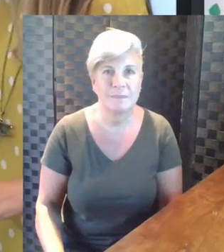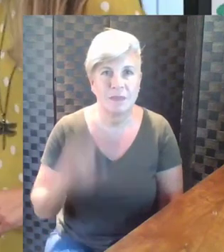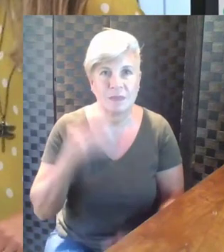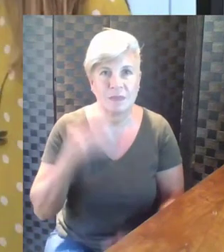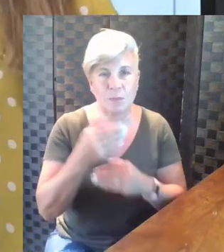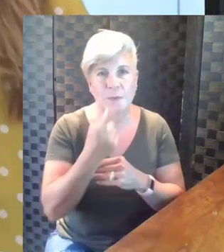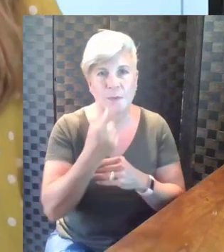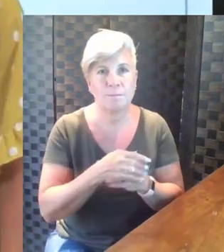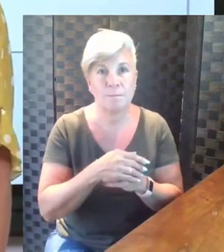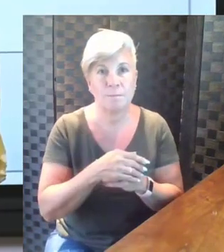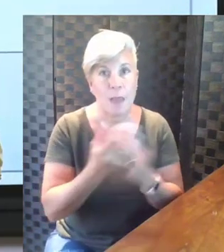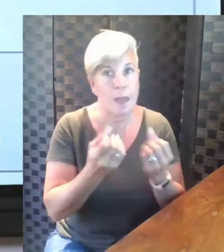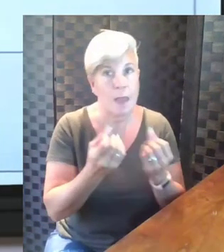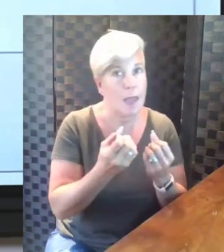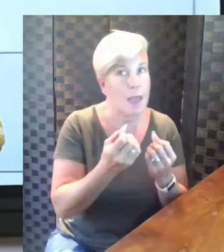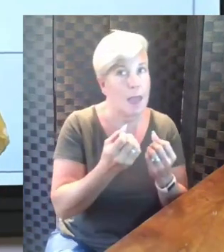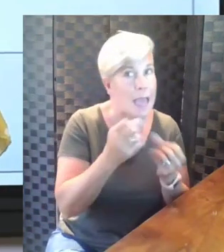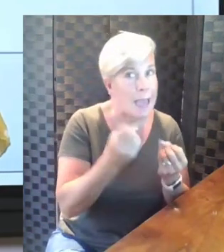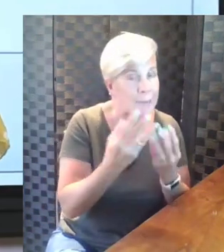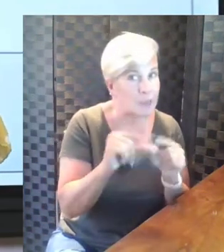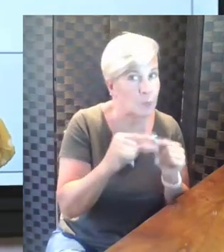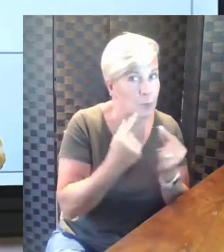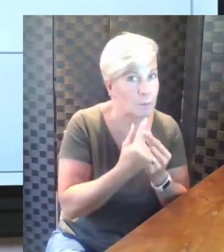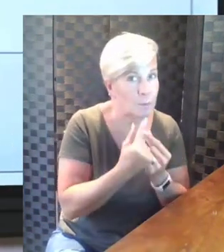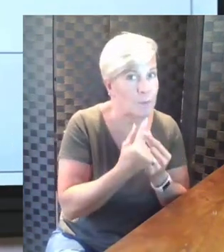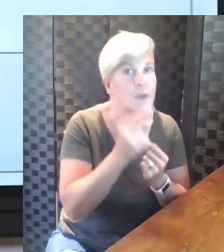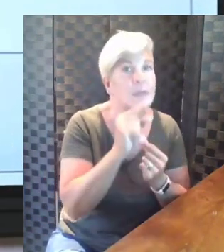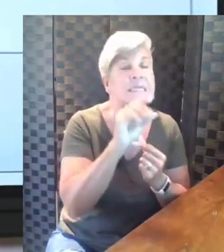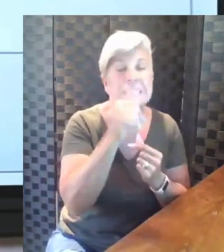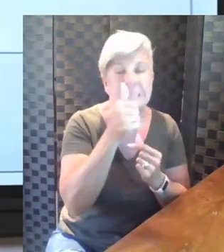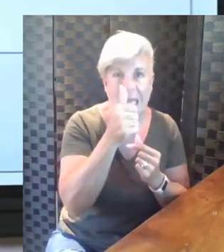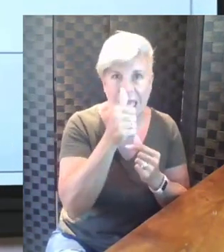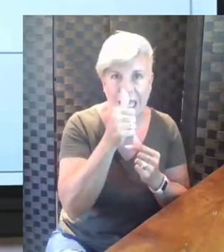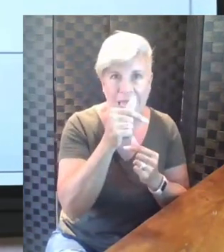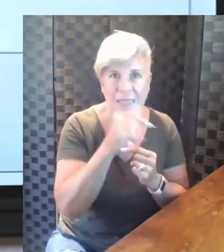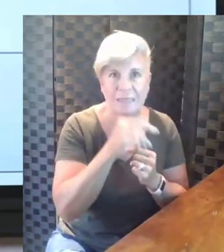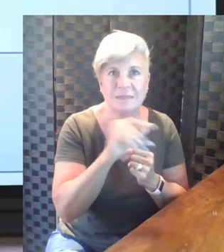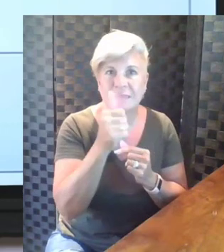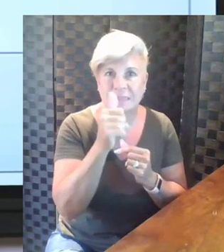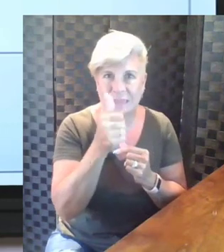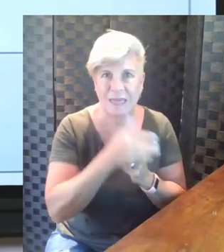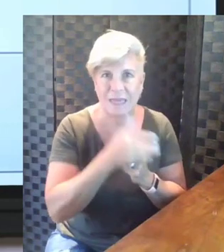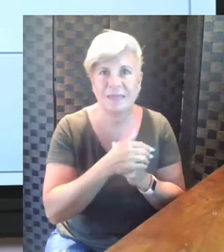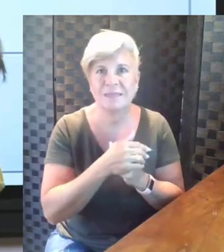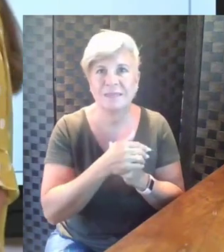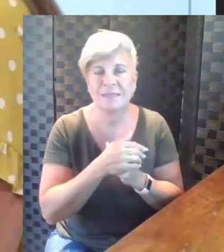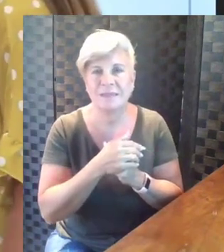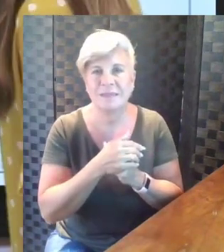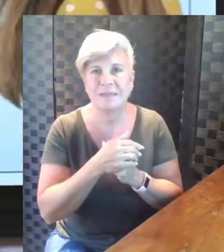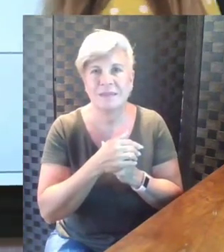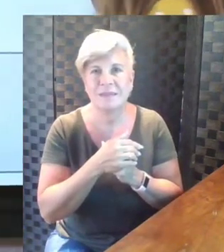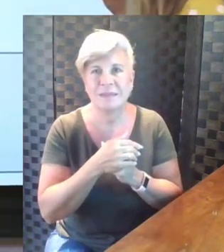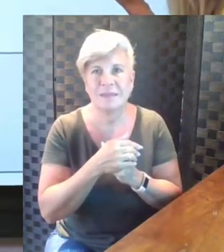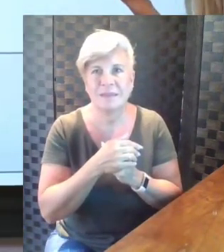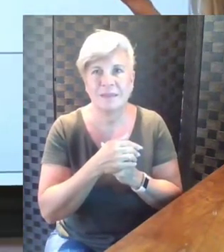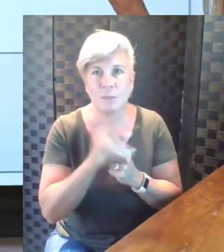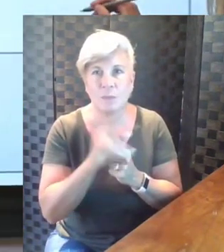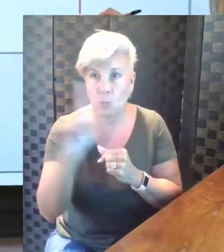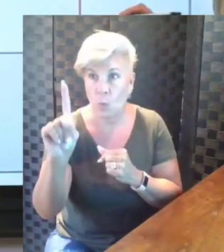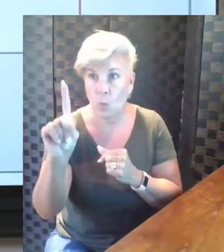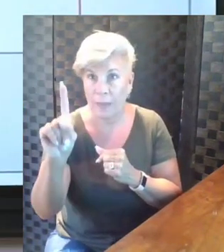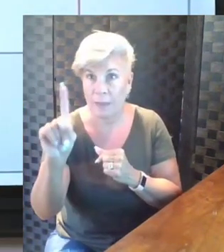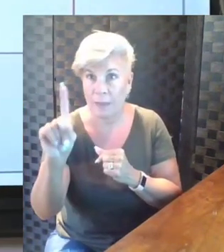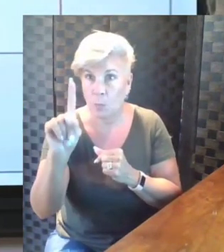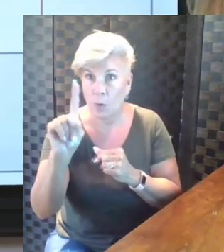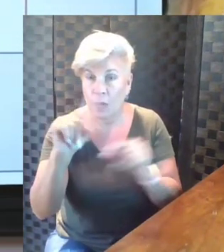Let's look at this one. A group of 10, very good. Whoops, 10. All right, I'll put my 1